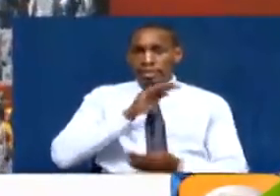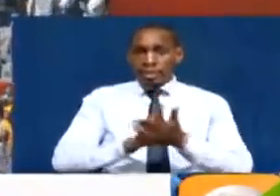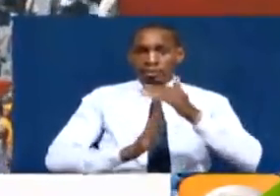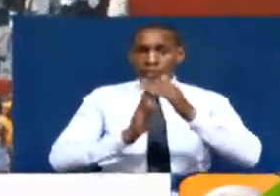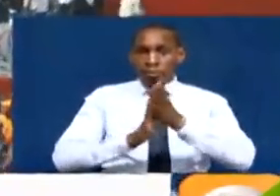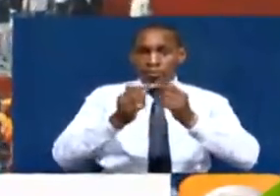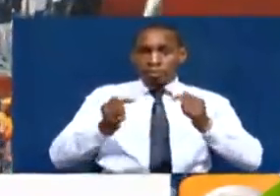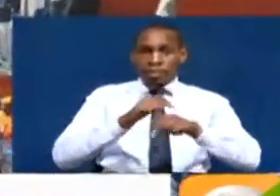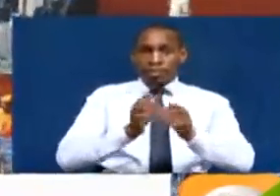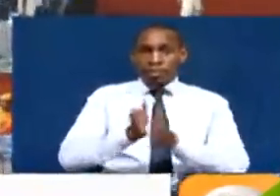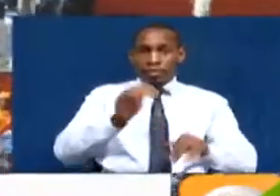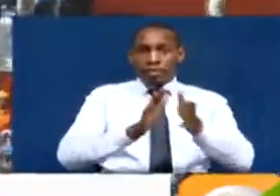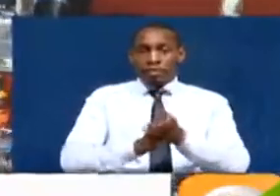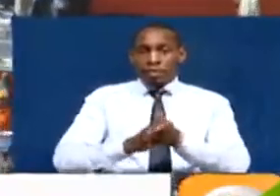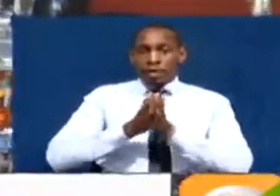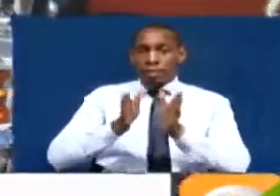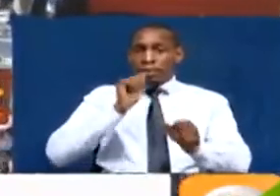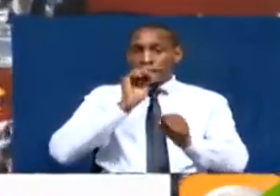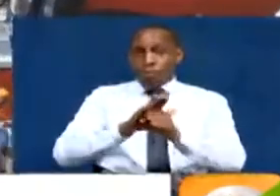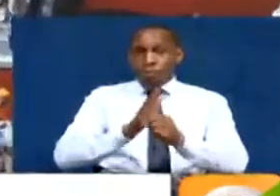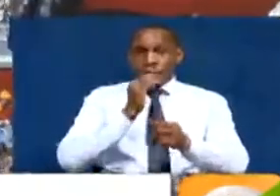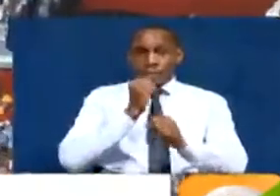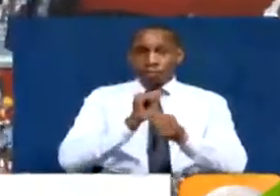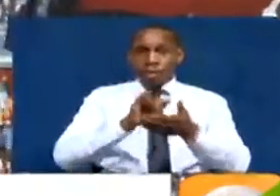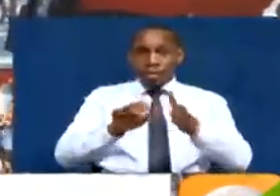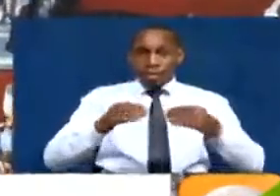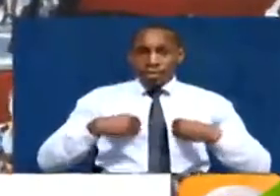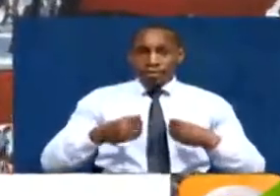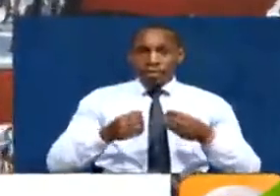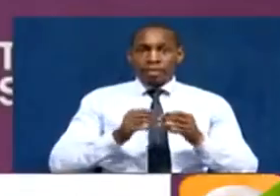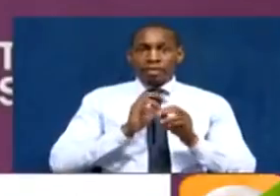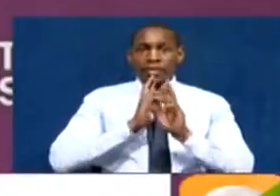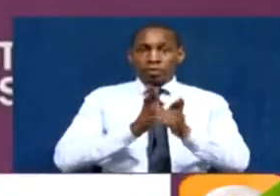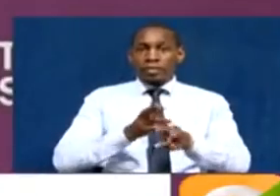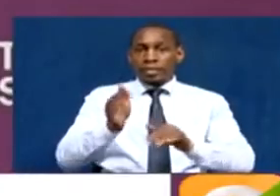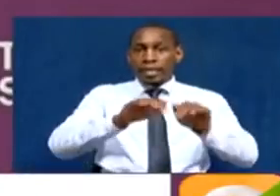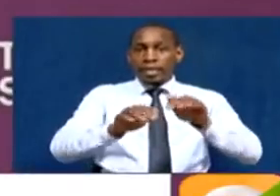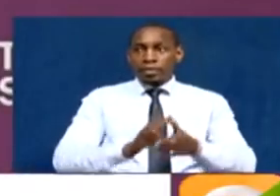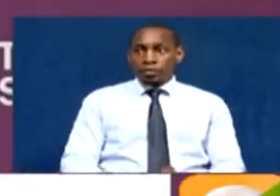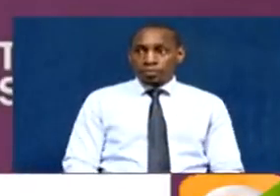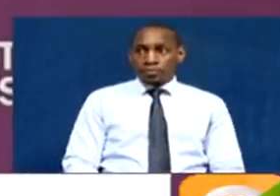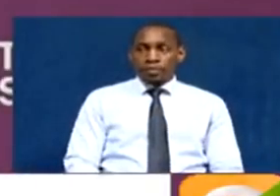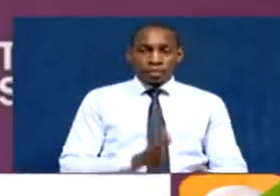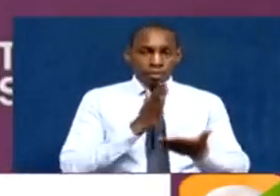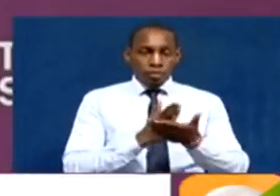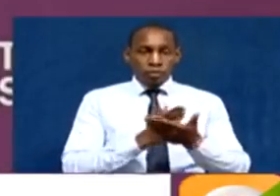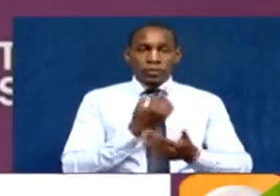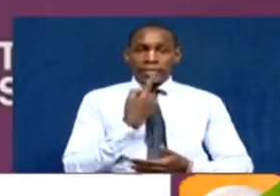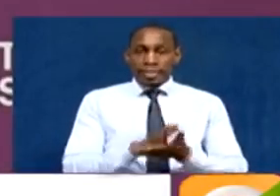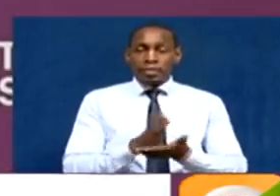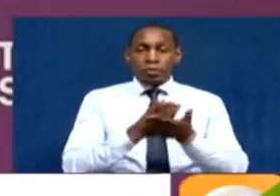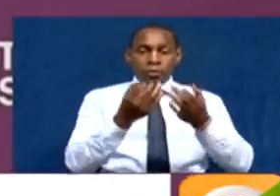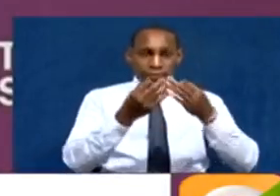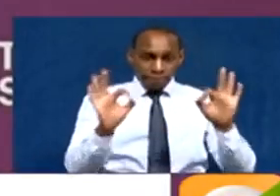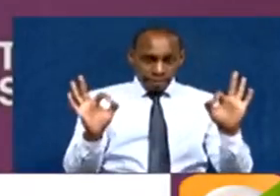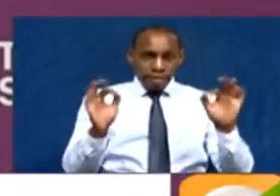in the August race, to make a public commitment that he will accept the poll outcome. And we have actually said that if this is free and